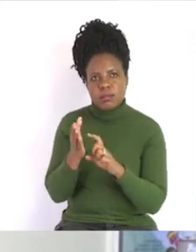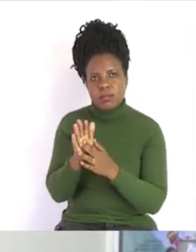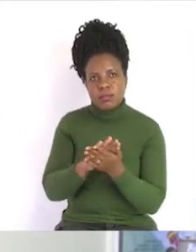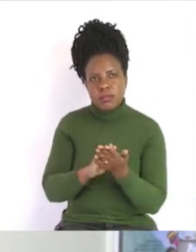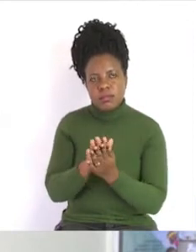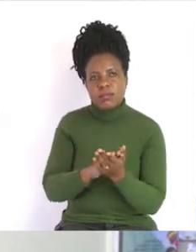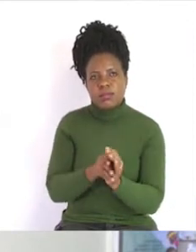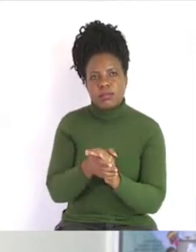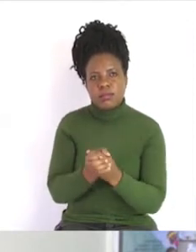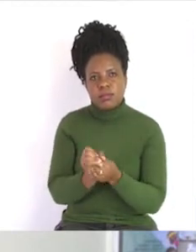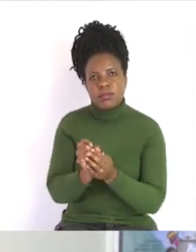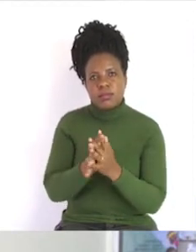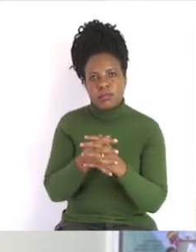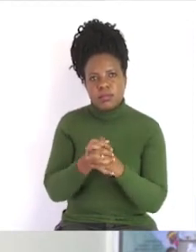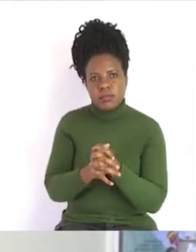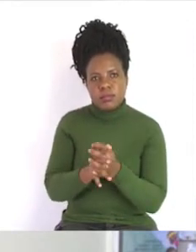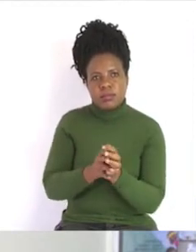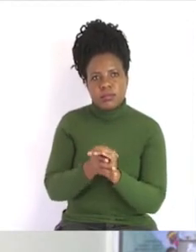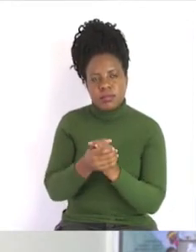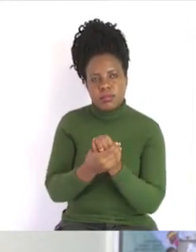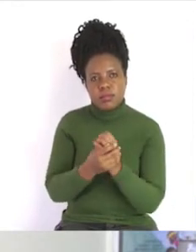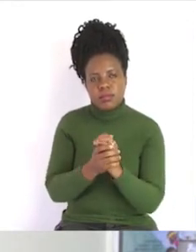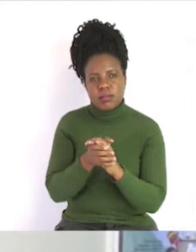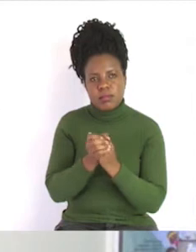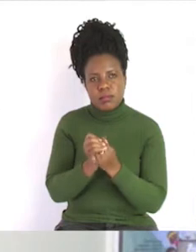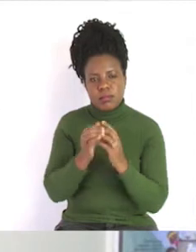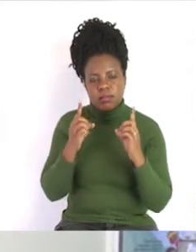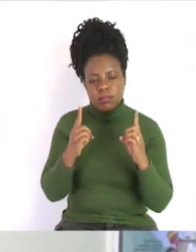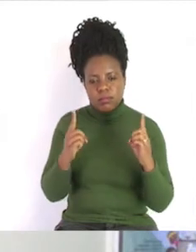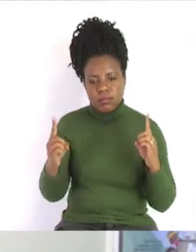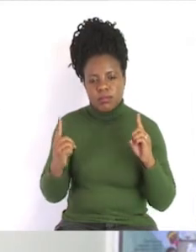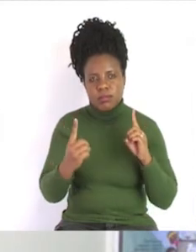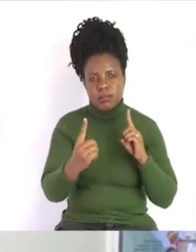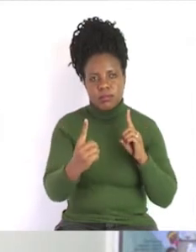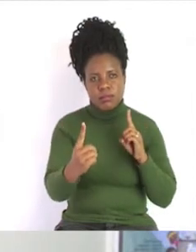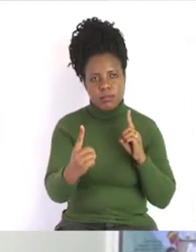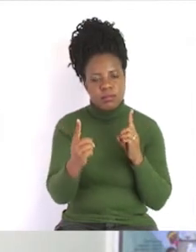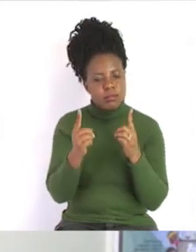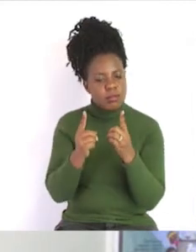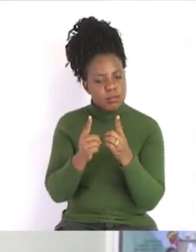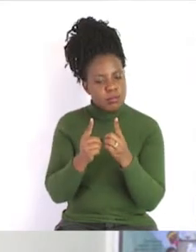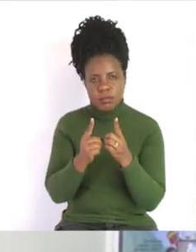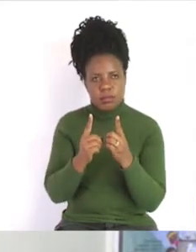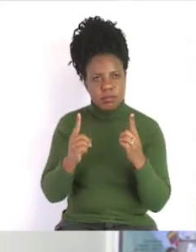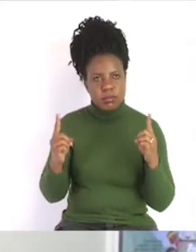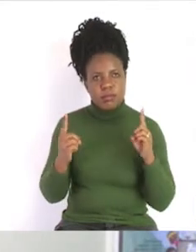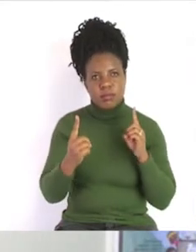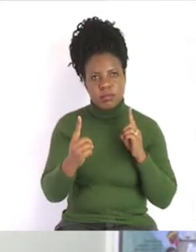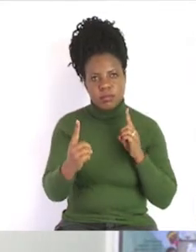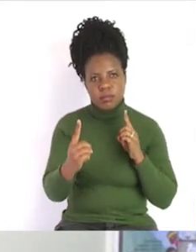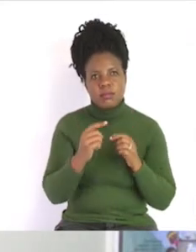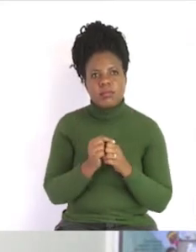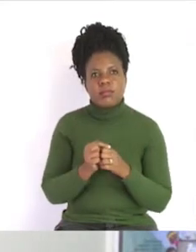it very thoroughly, okay? And you also make sure that you respect the social distance. And last